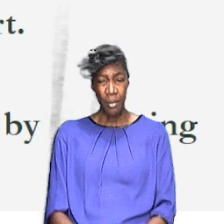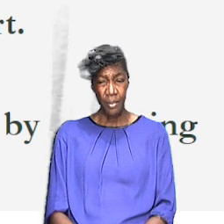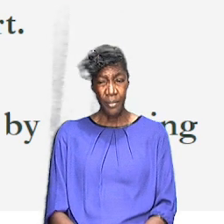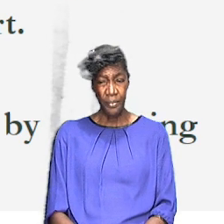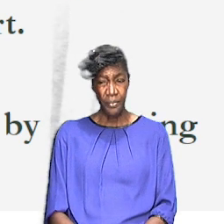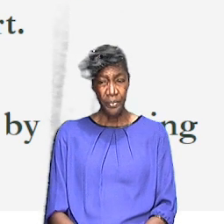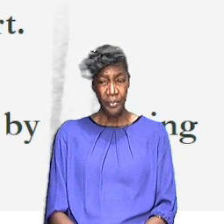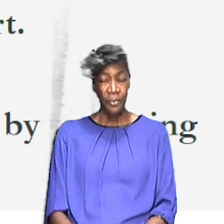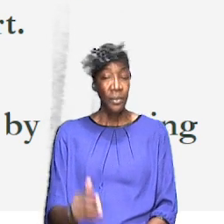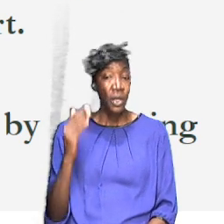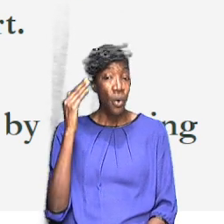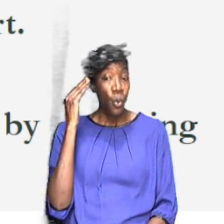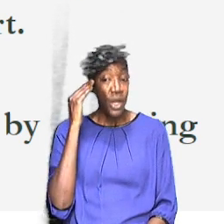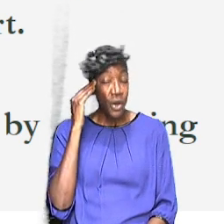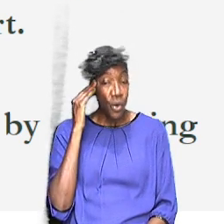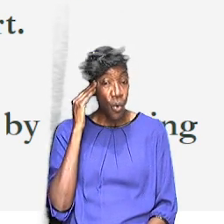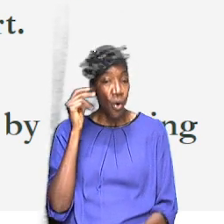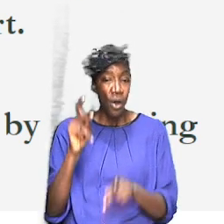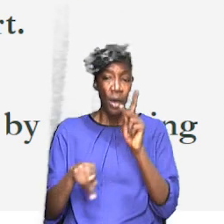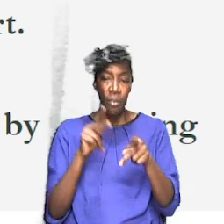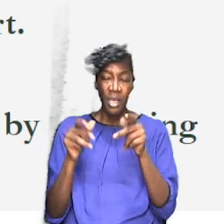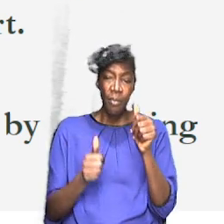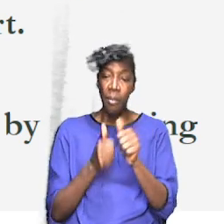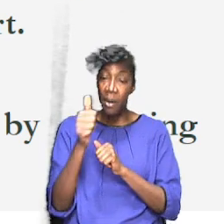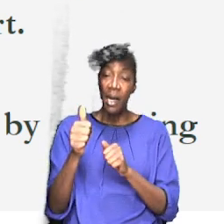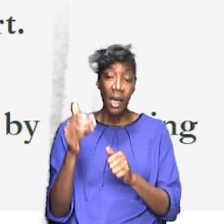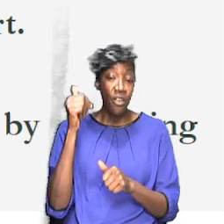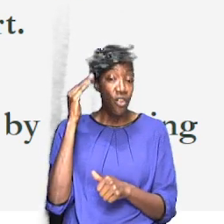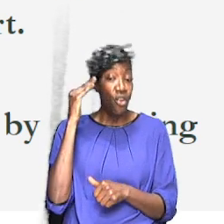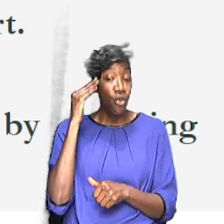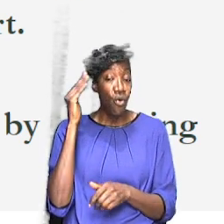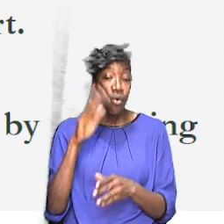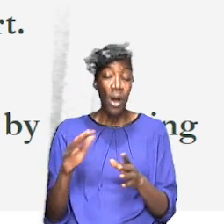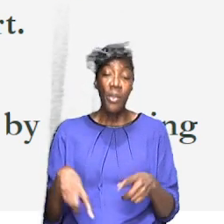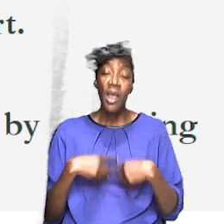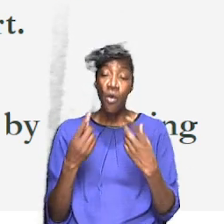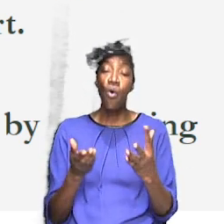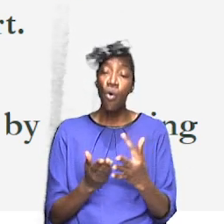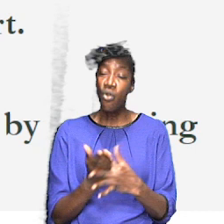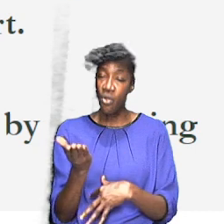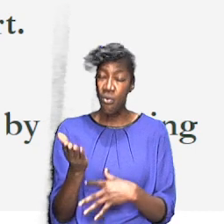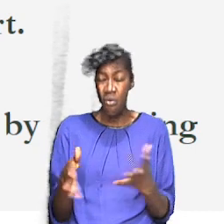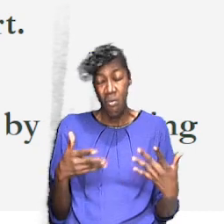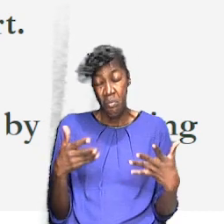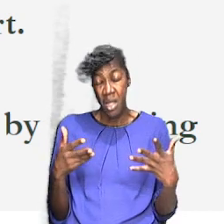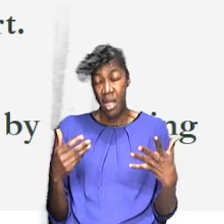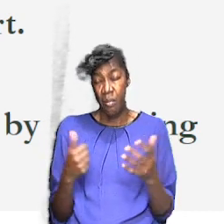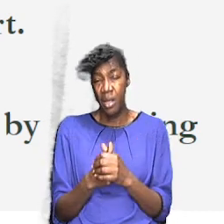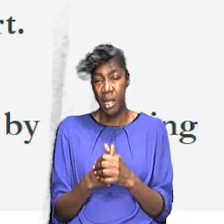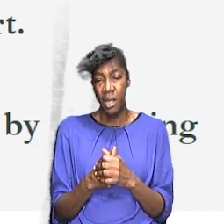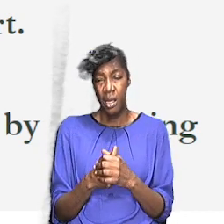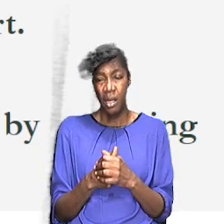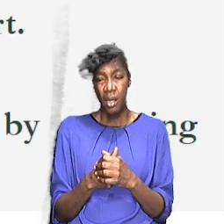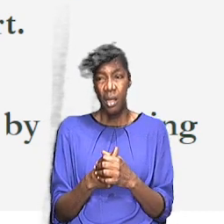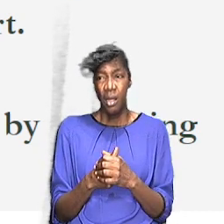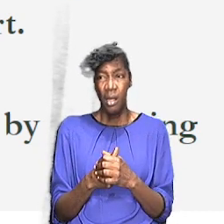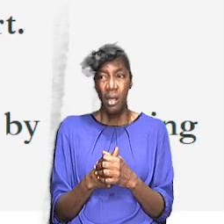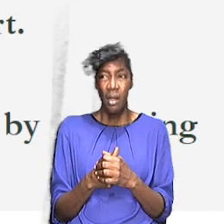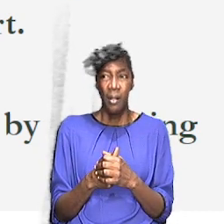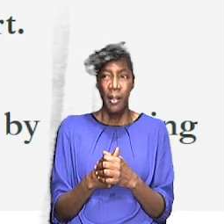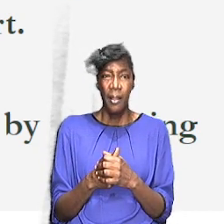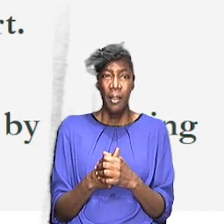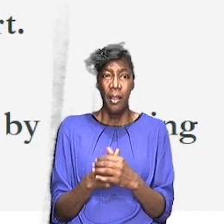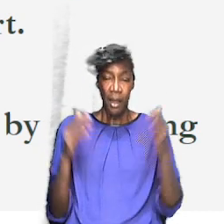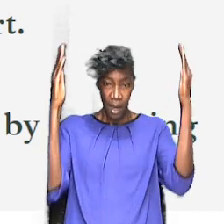We know people's past. We know what they have been through. And probably Rev might ask somebody